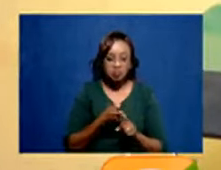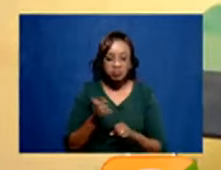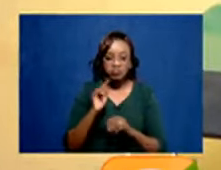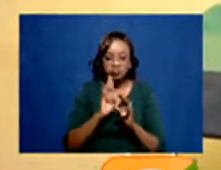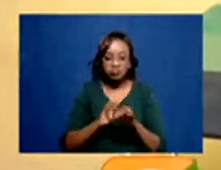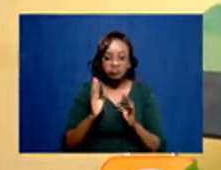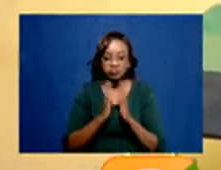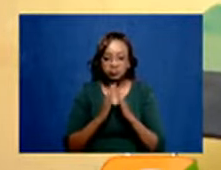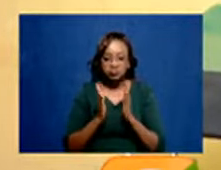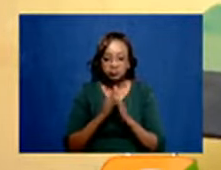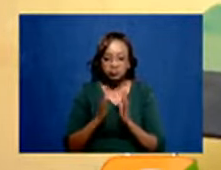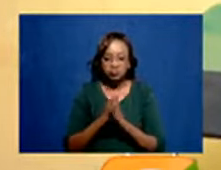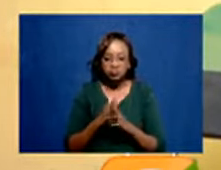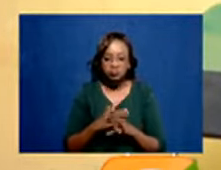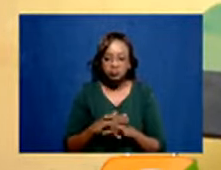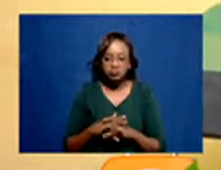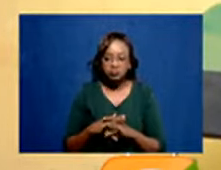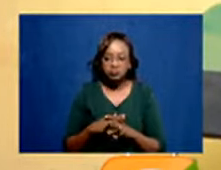of